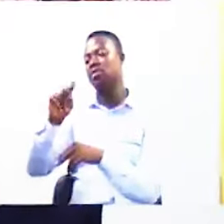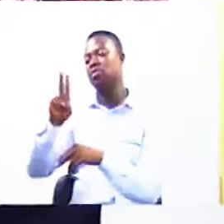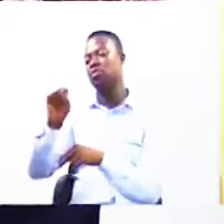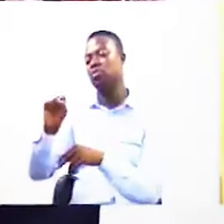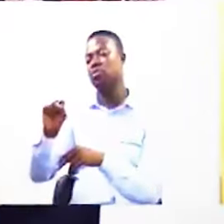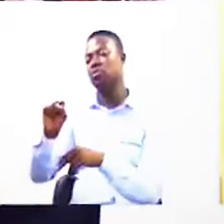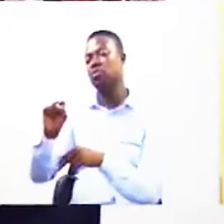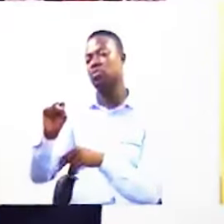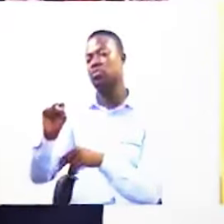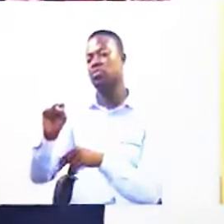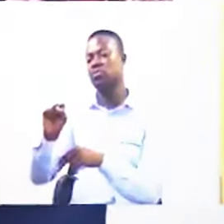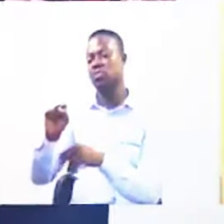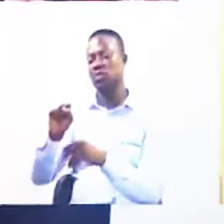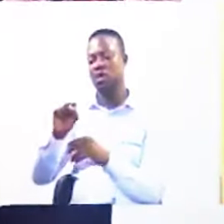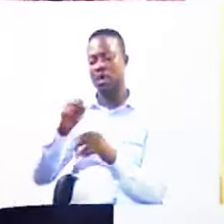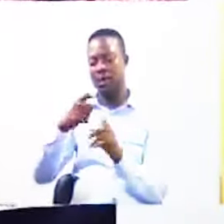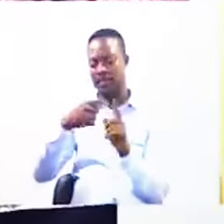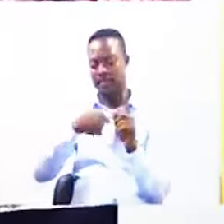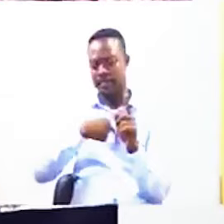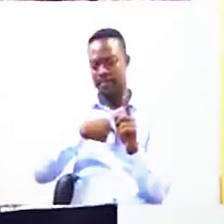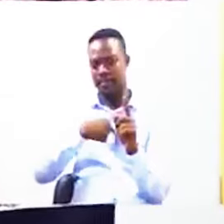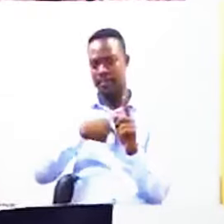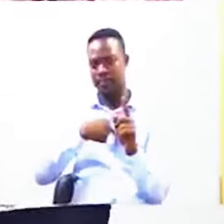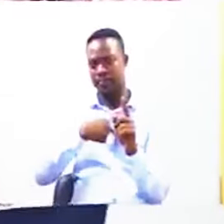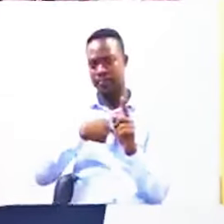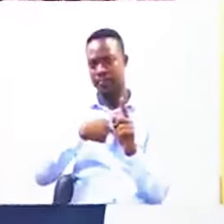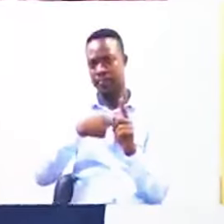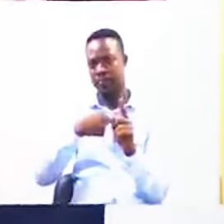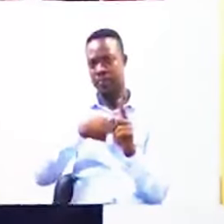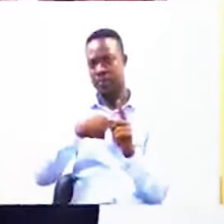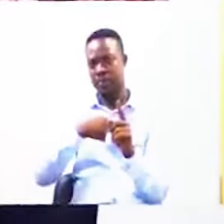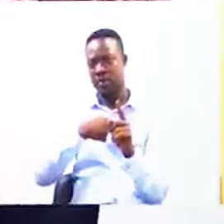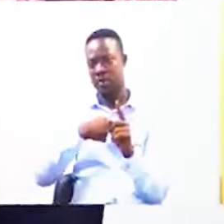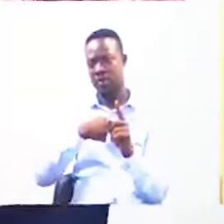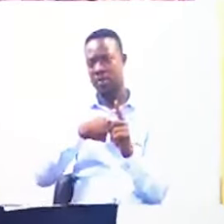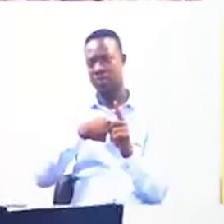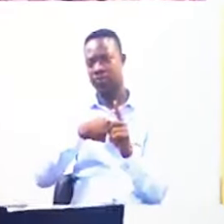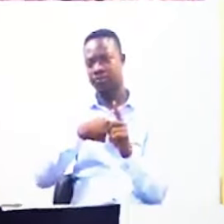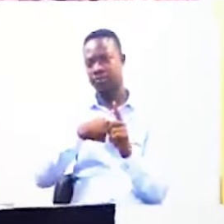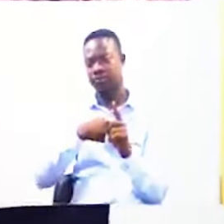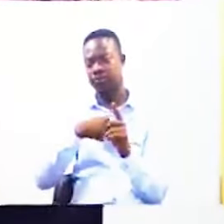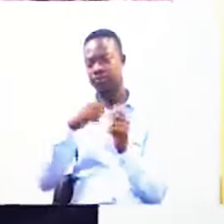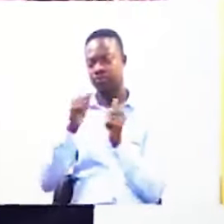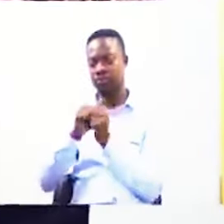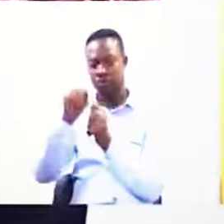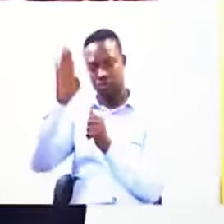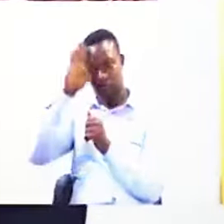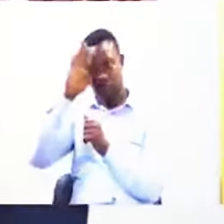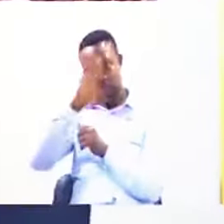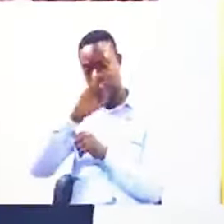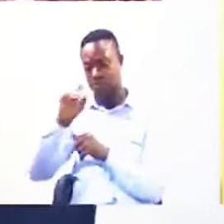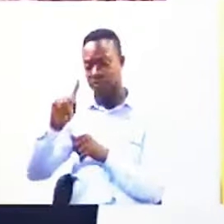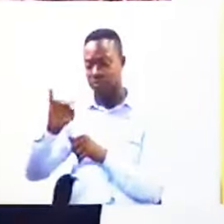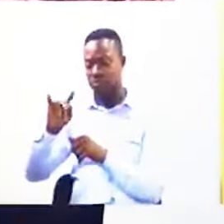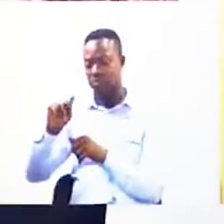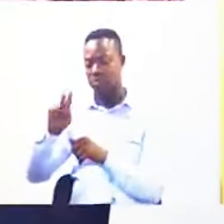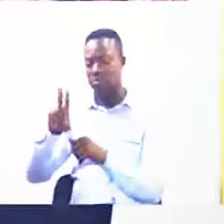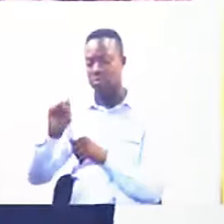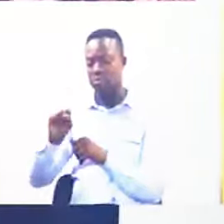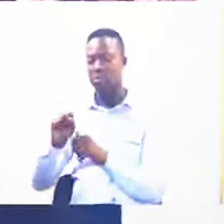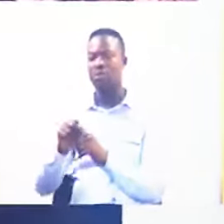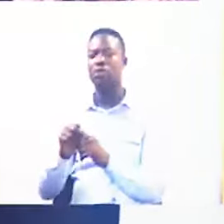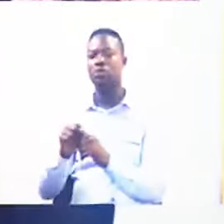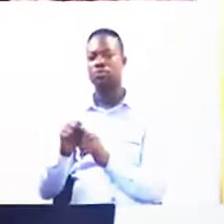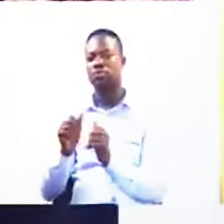not me. Now I went in response to a